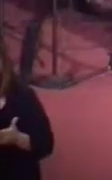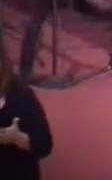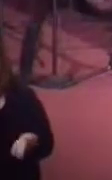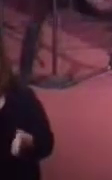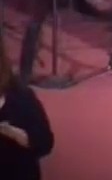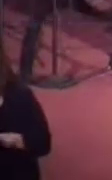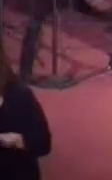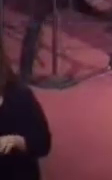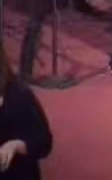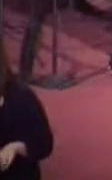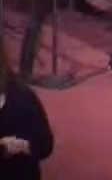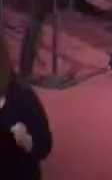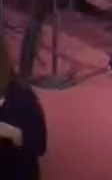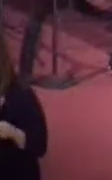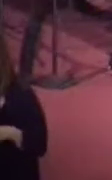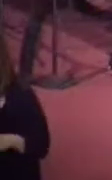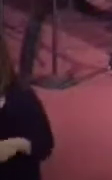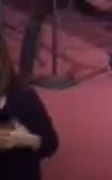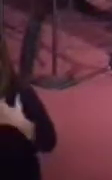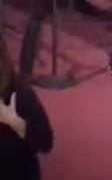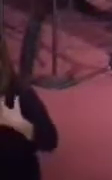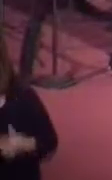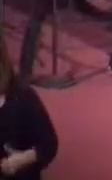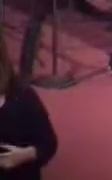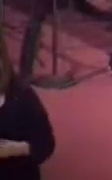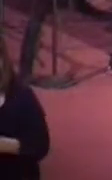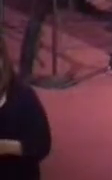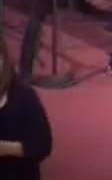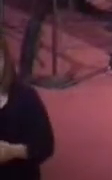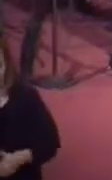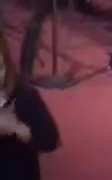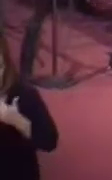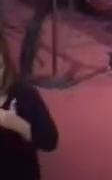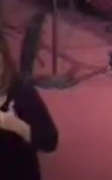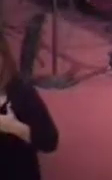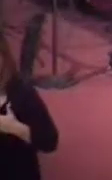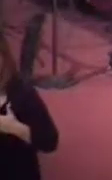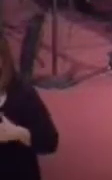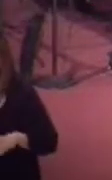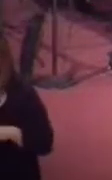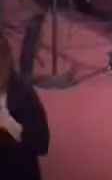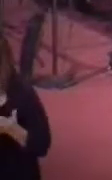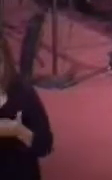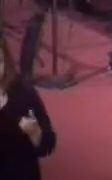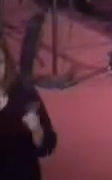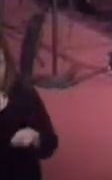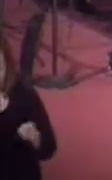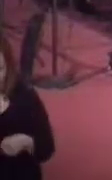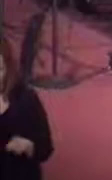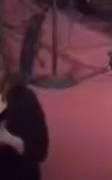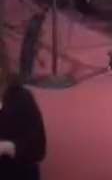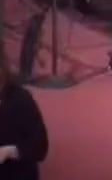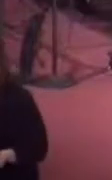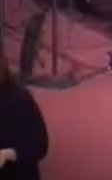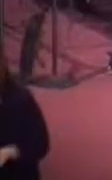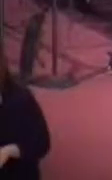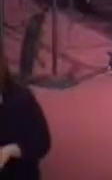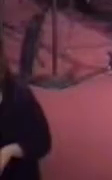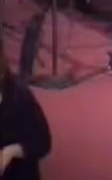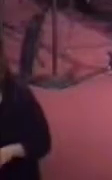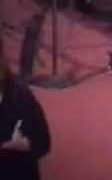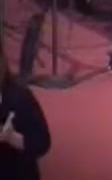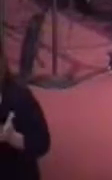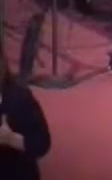fight wild beasts, and he actually won and lived. And so he had all of this life happen to him. And look what the Apostle Paul said about